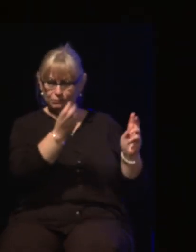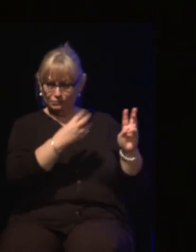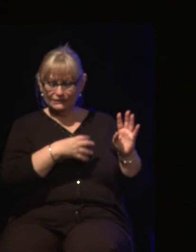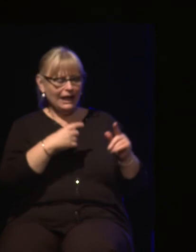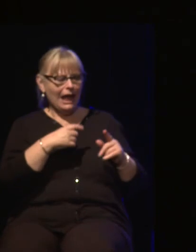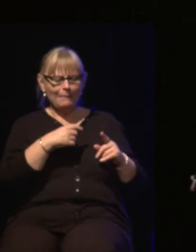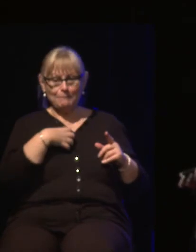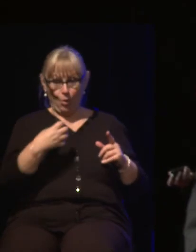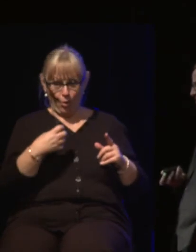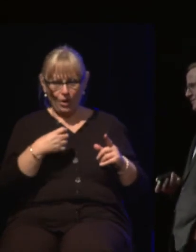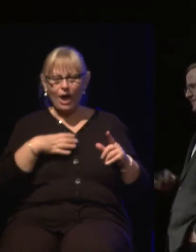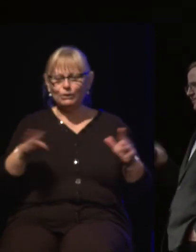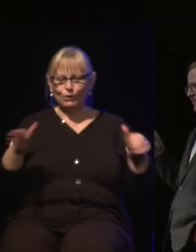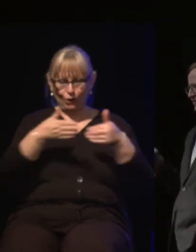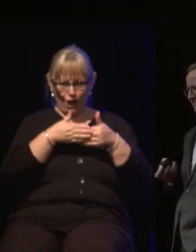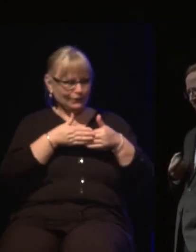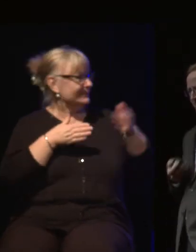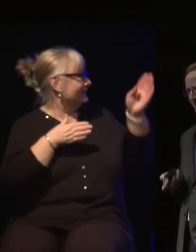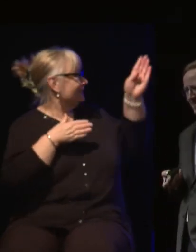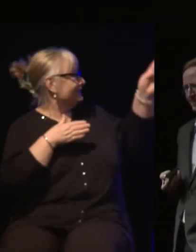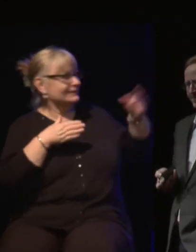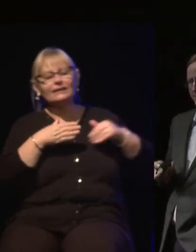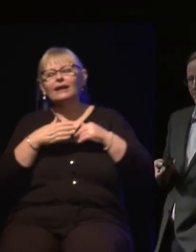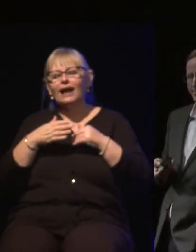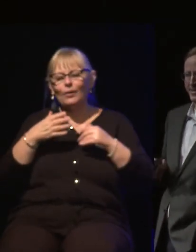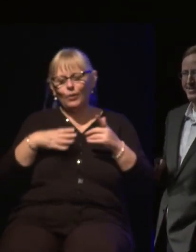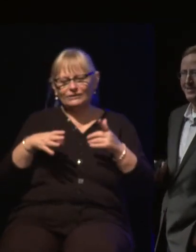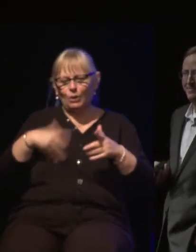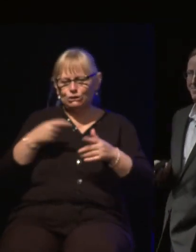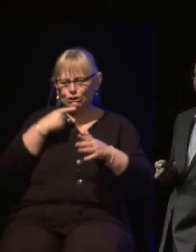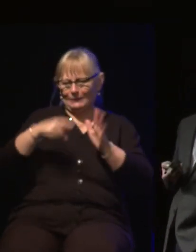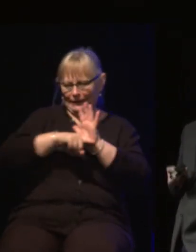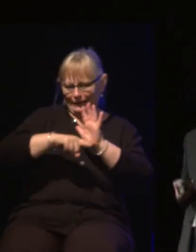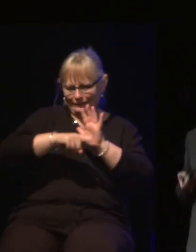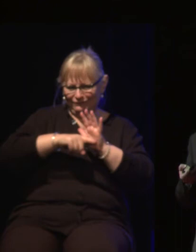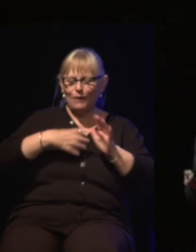taken, just to close out on a high note instead of being a downer. But